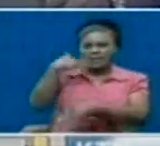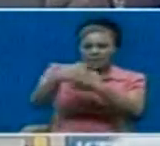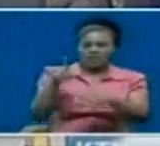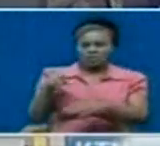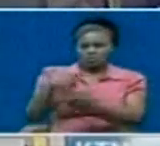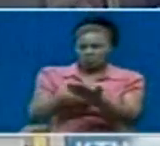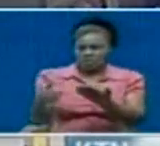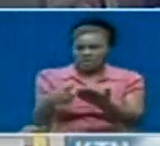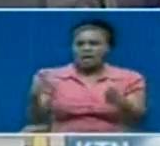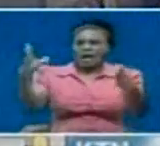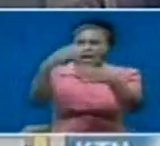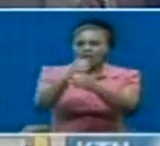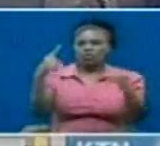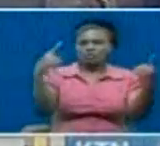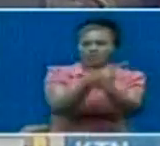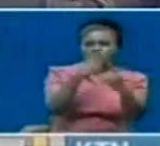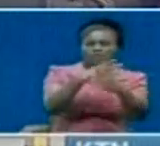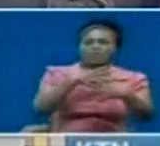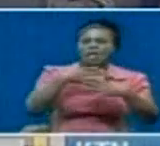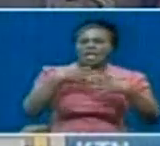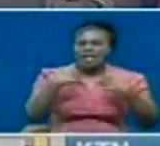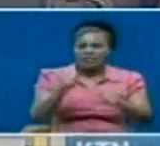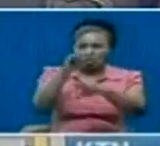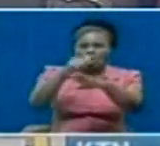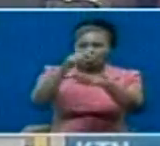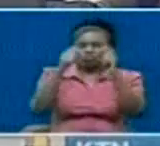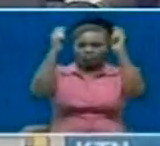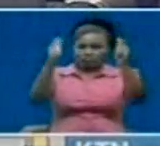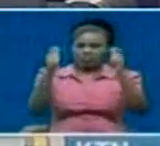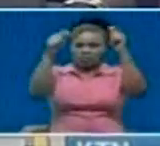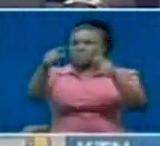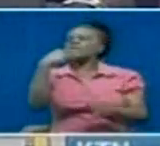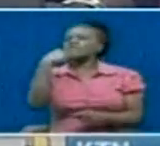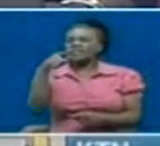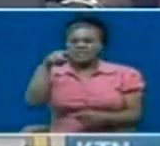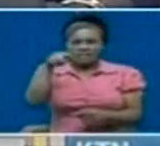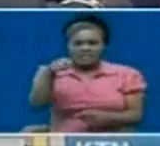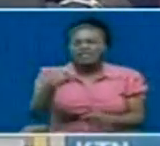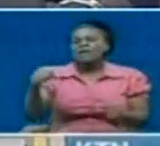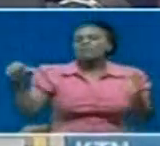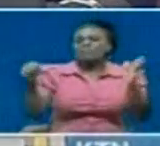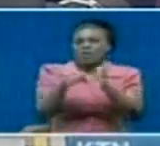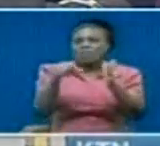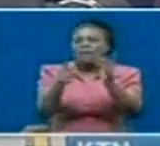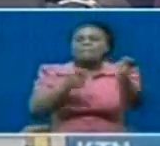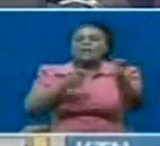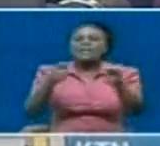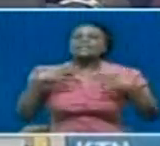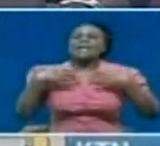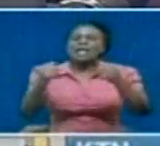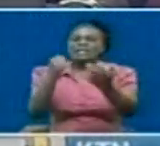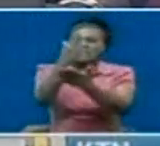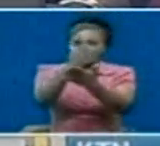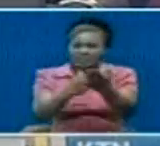health associations called for a major nationwide strike over what they claimed was a crisis in the management of health services by